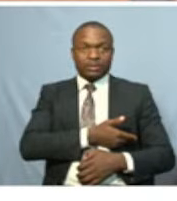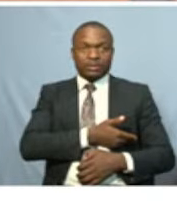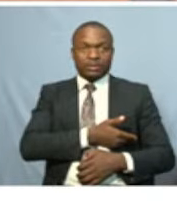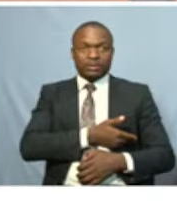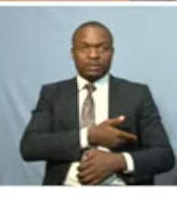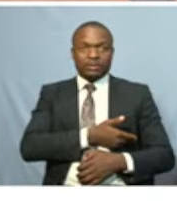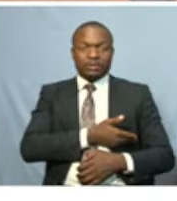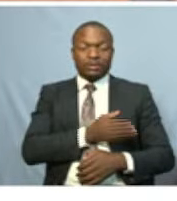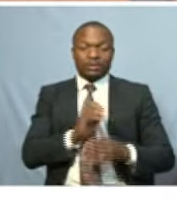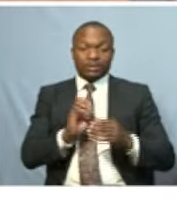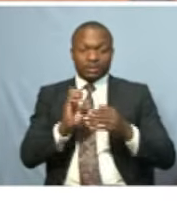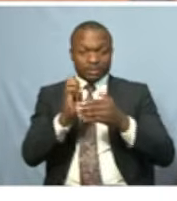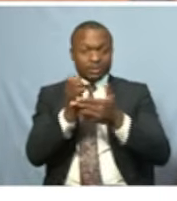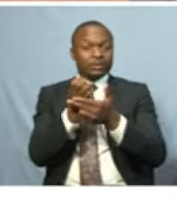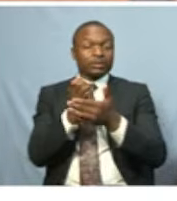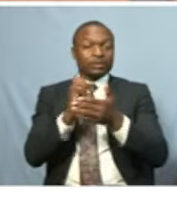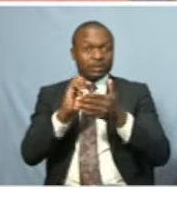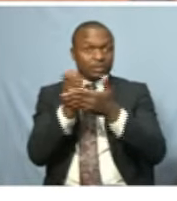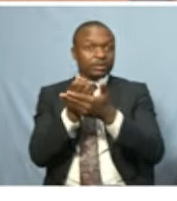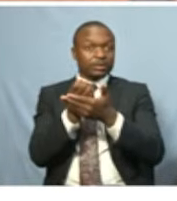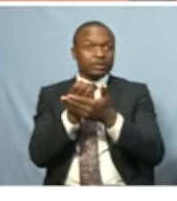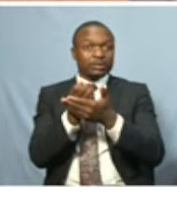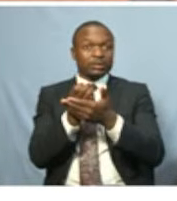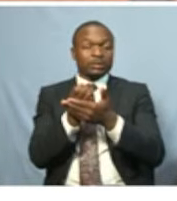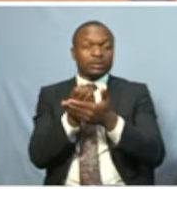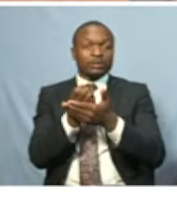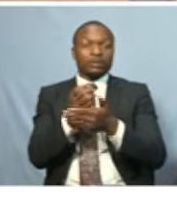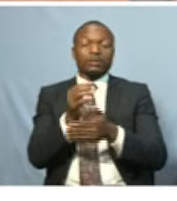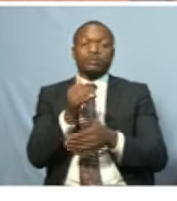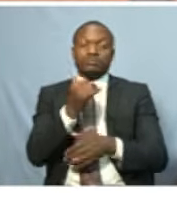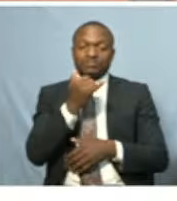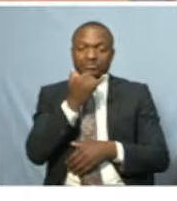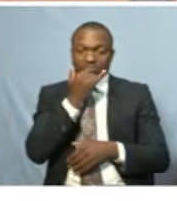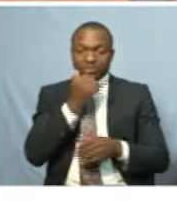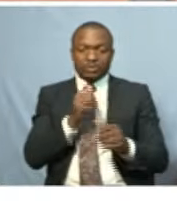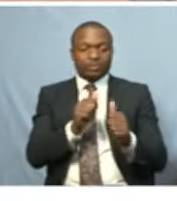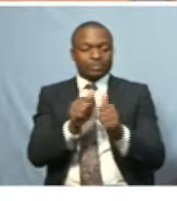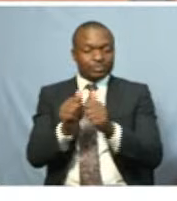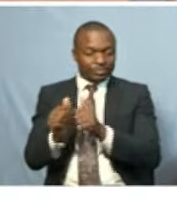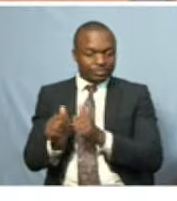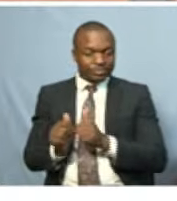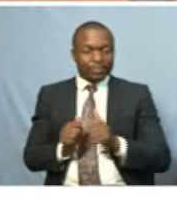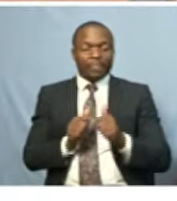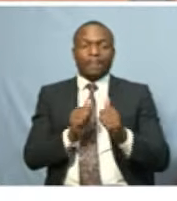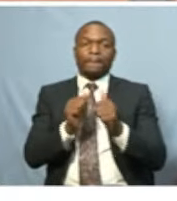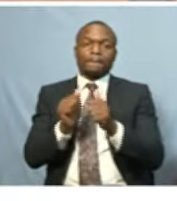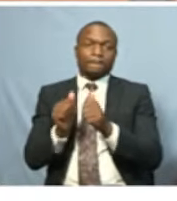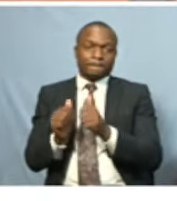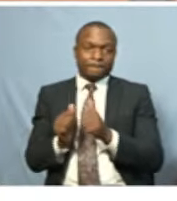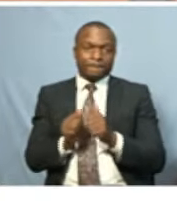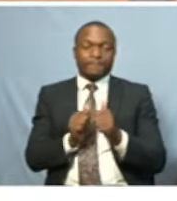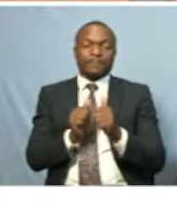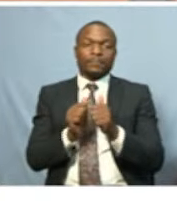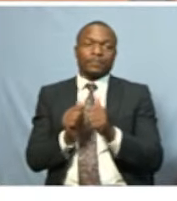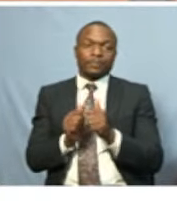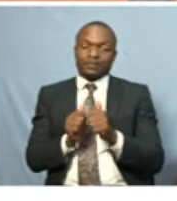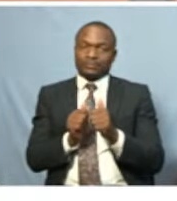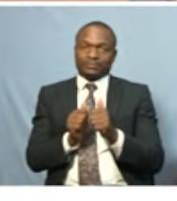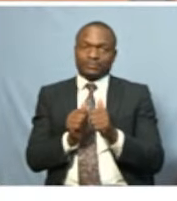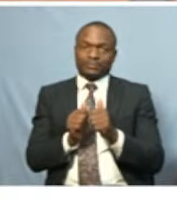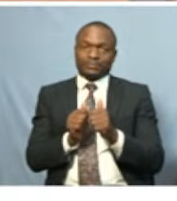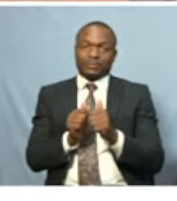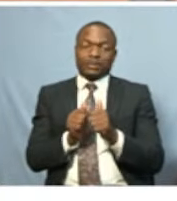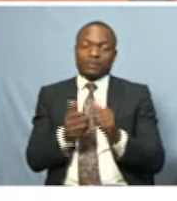have been engaged in immoral and unlawful activities to be preoccupied.